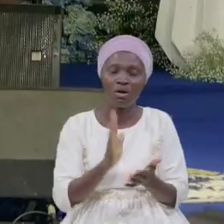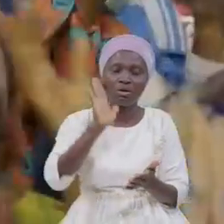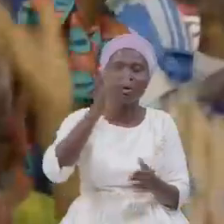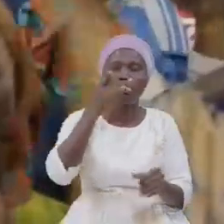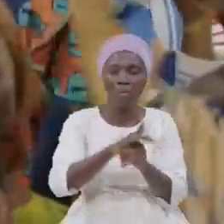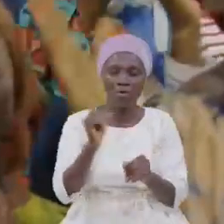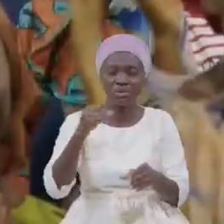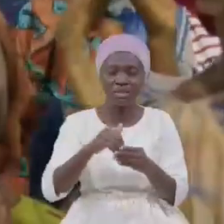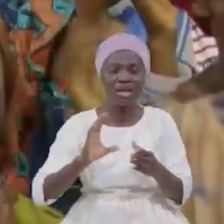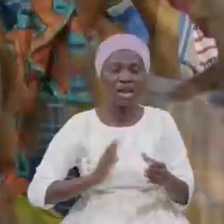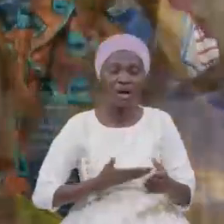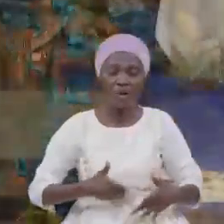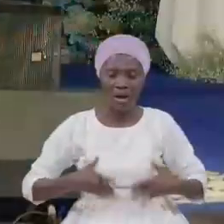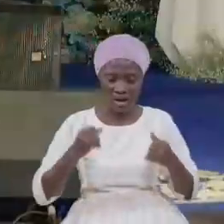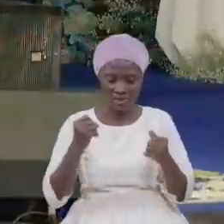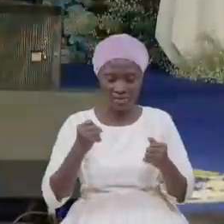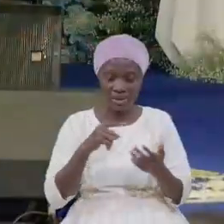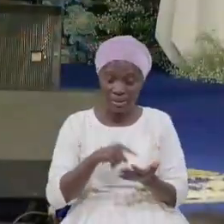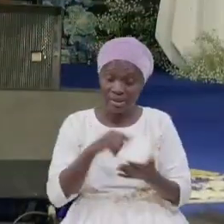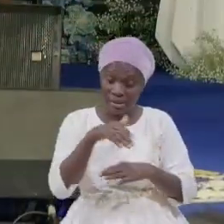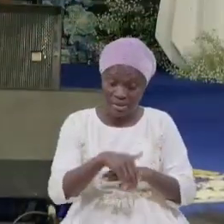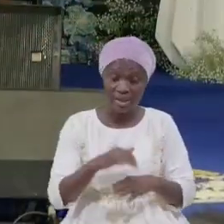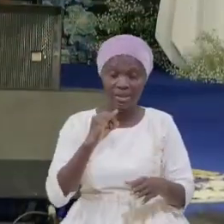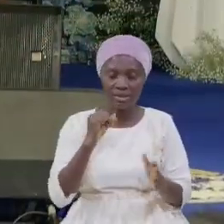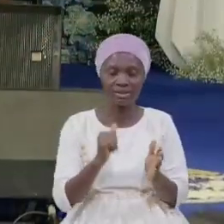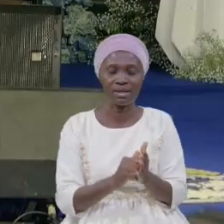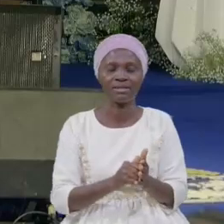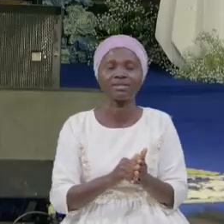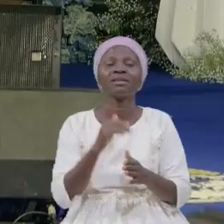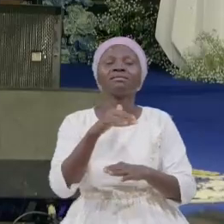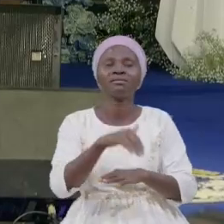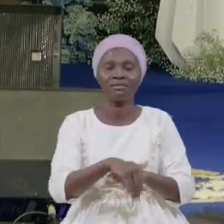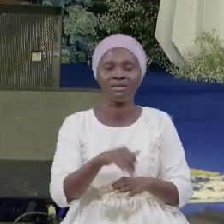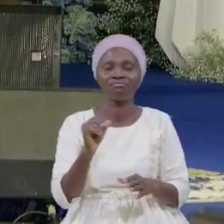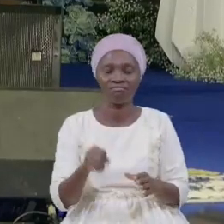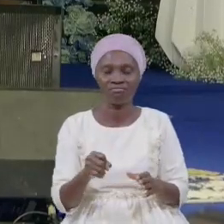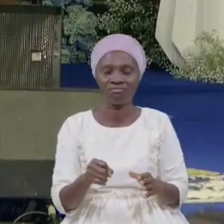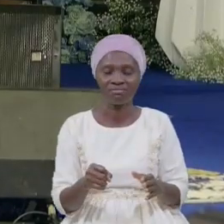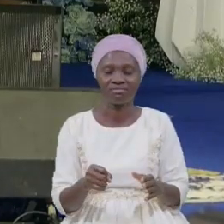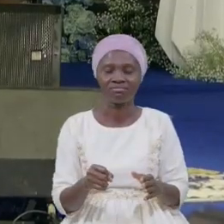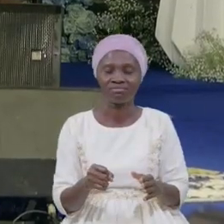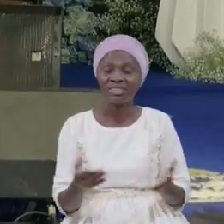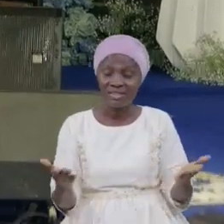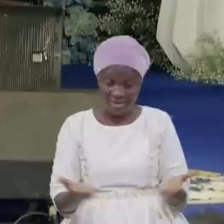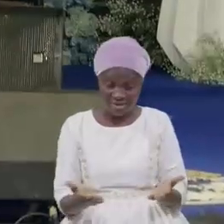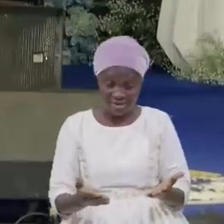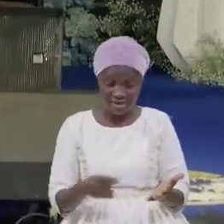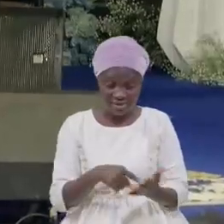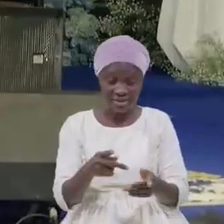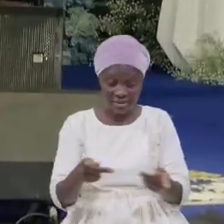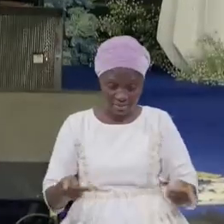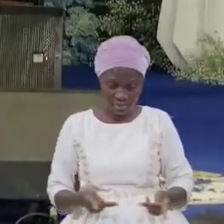lives. Tonight is that night. Here at Ahoda. All over